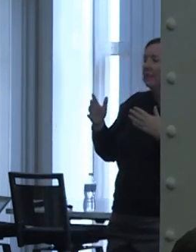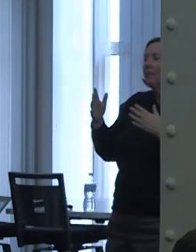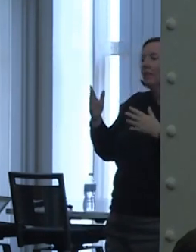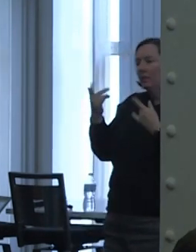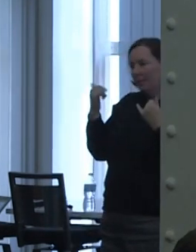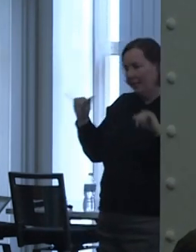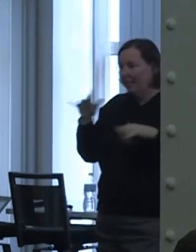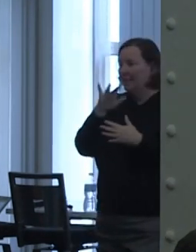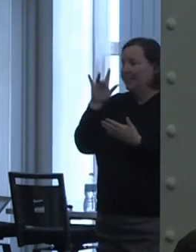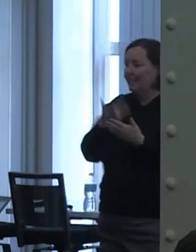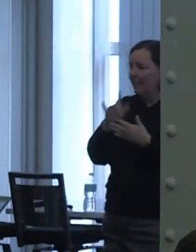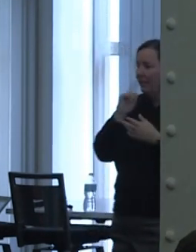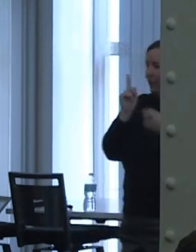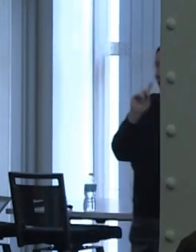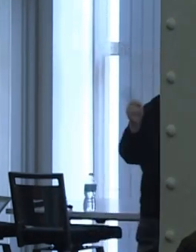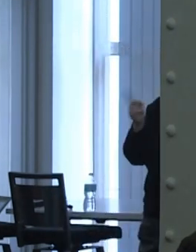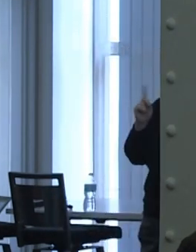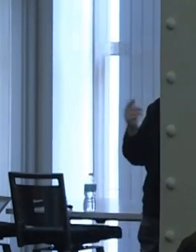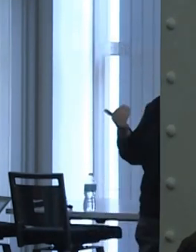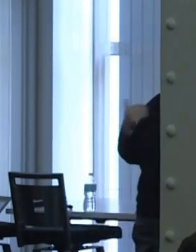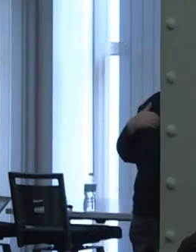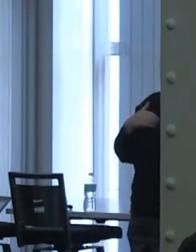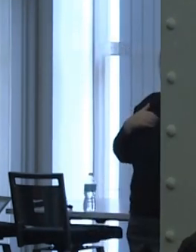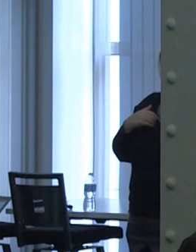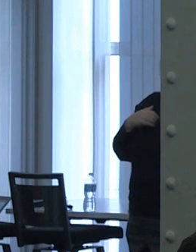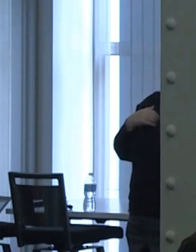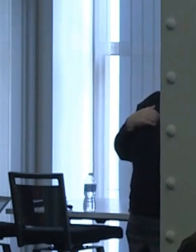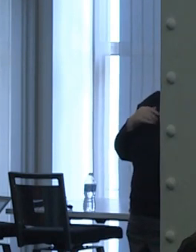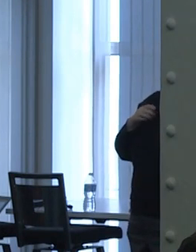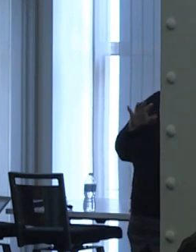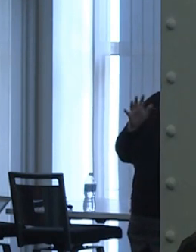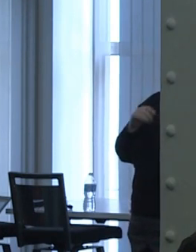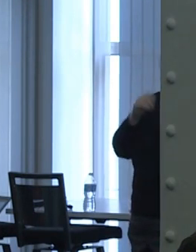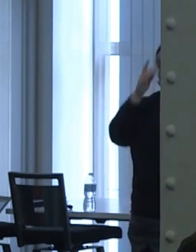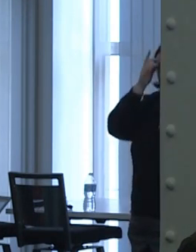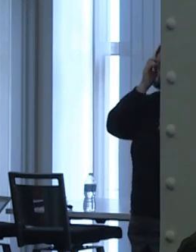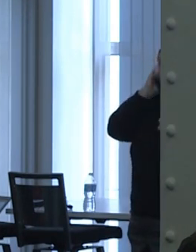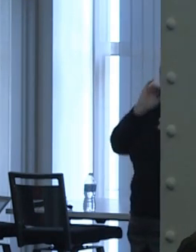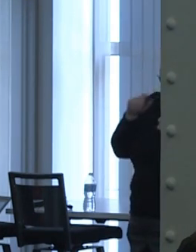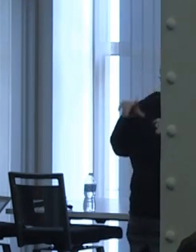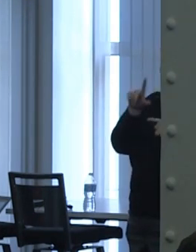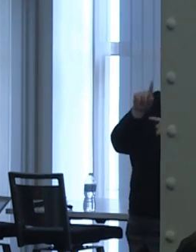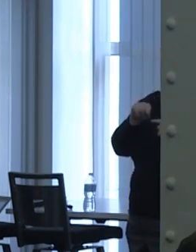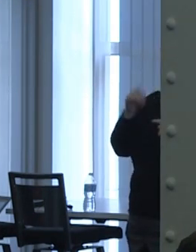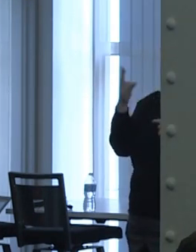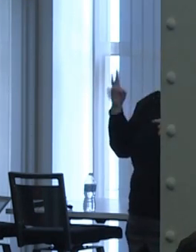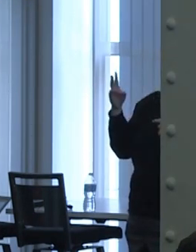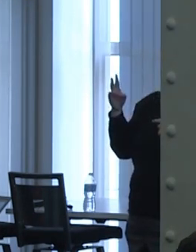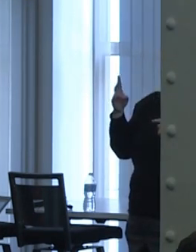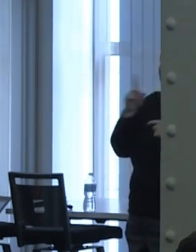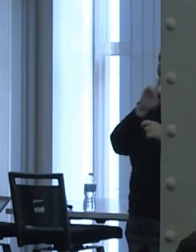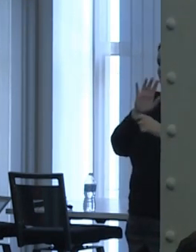most central in the conversations that we were having. For 2017,